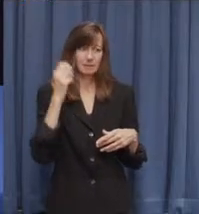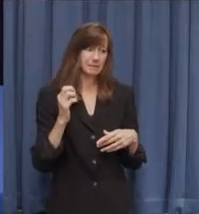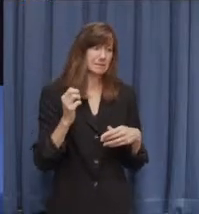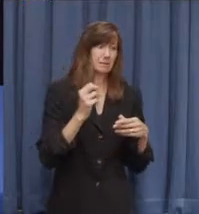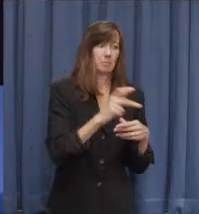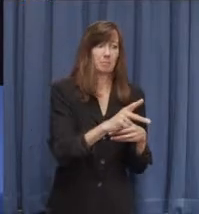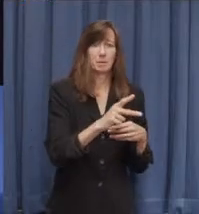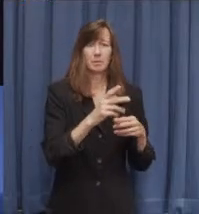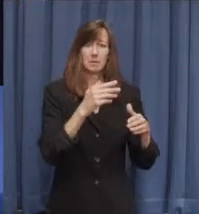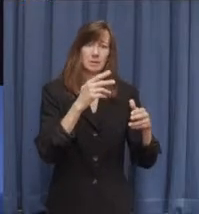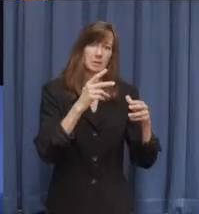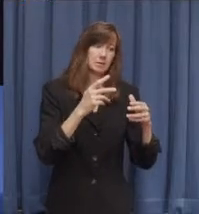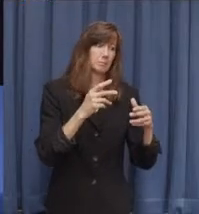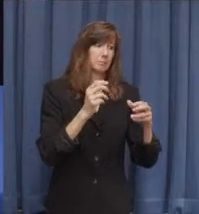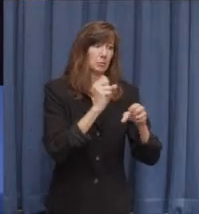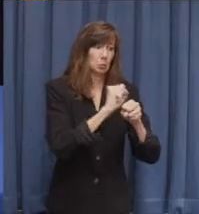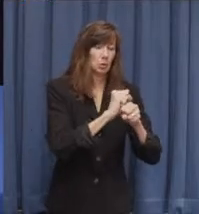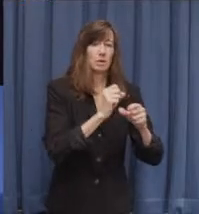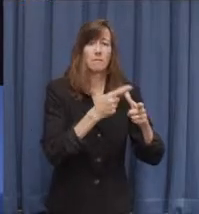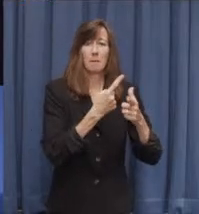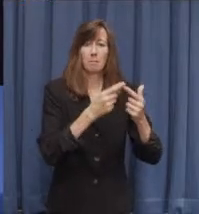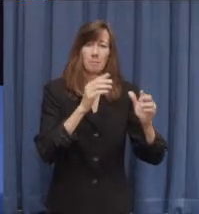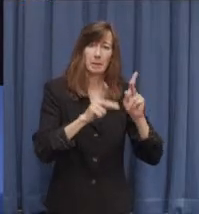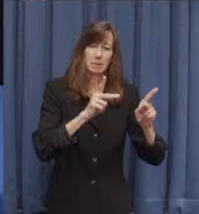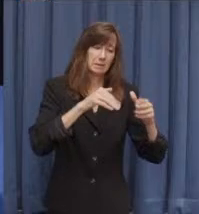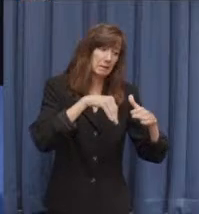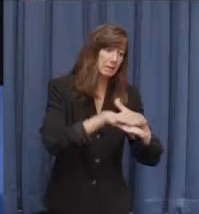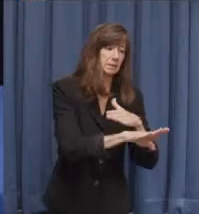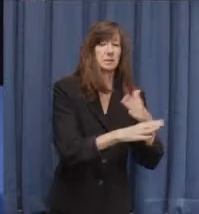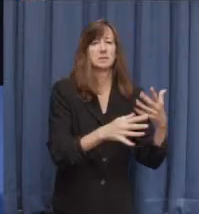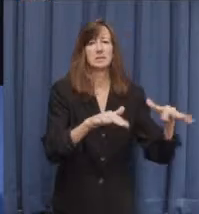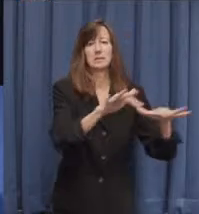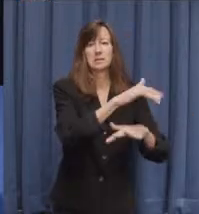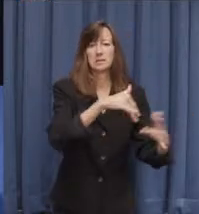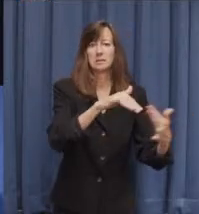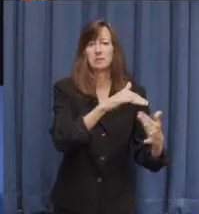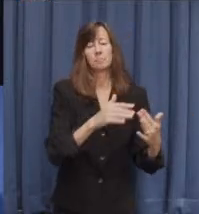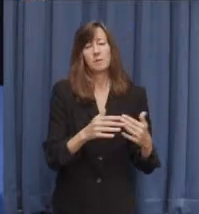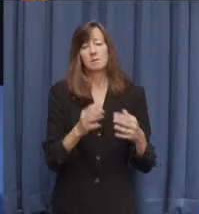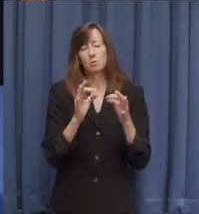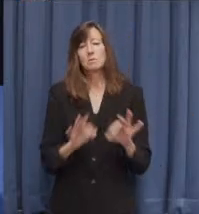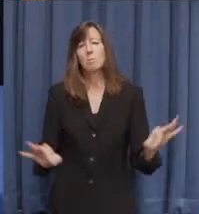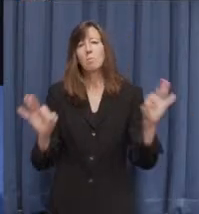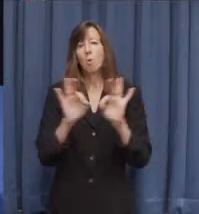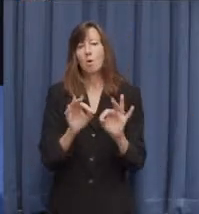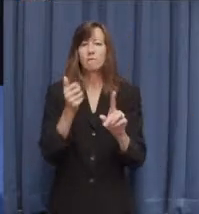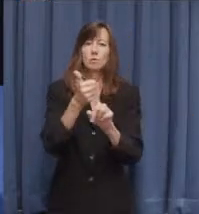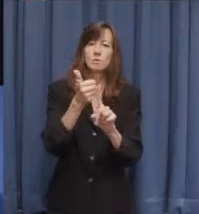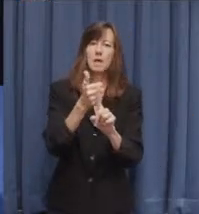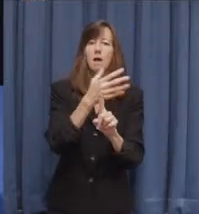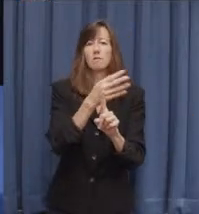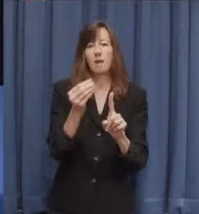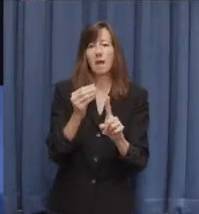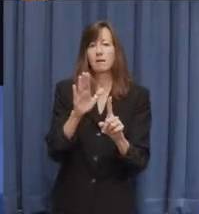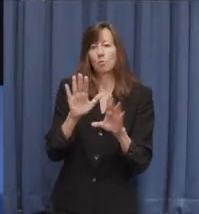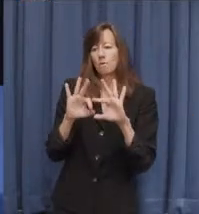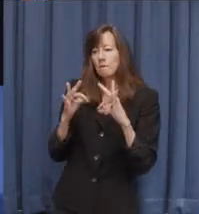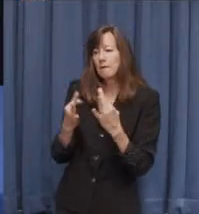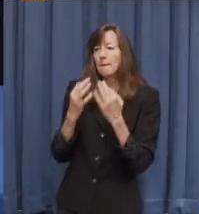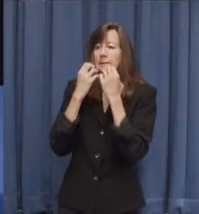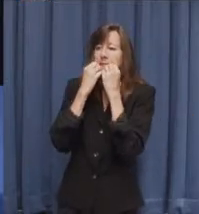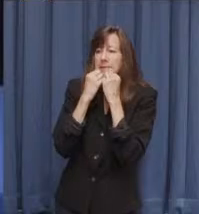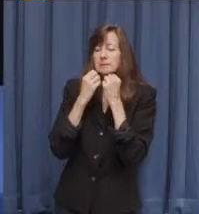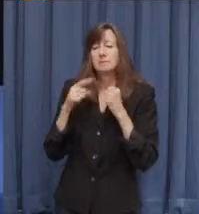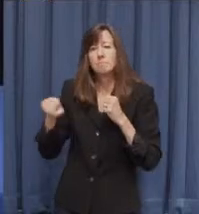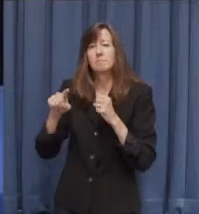it even more important that you and your loved ones get tested. So what are we going to do to make sure that we